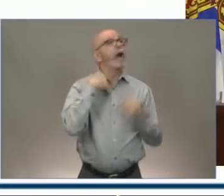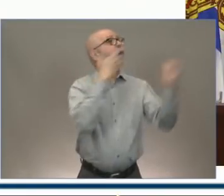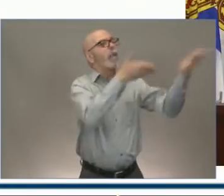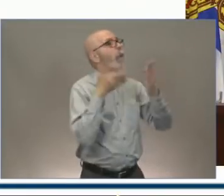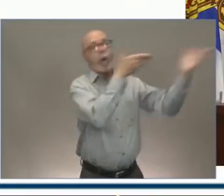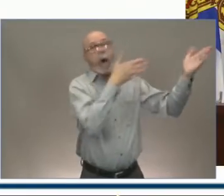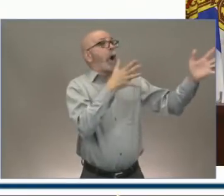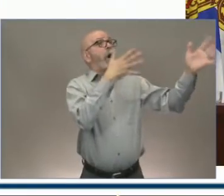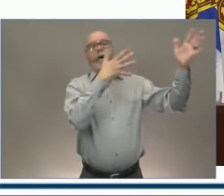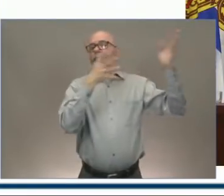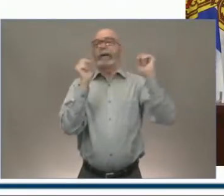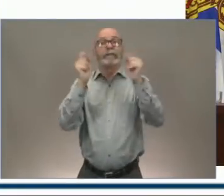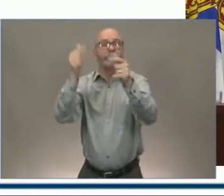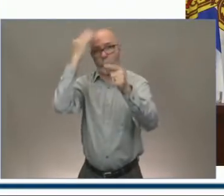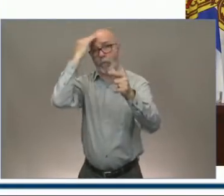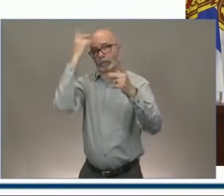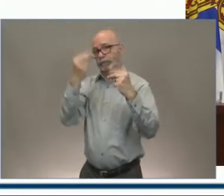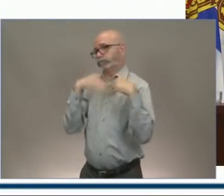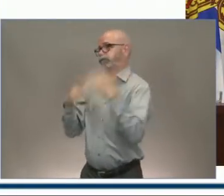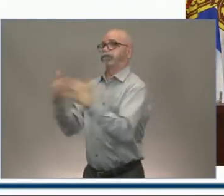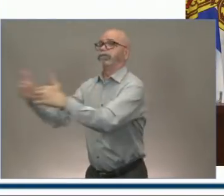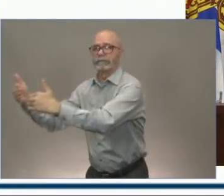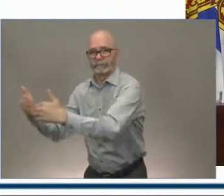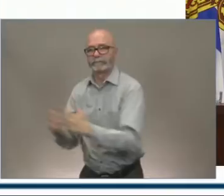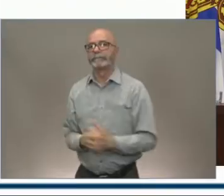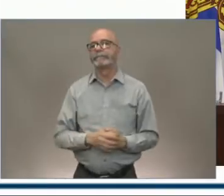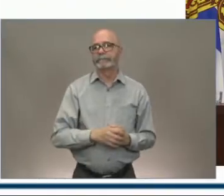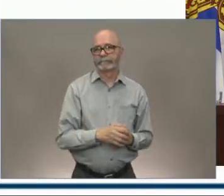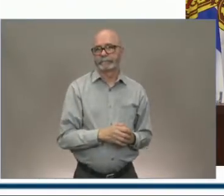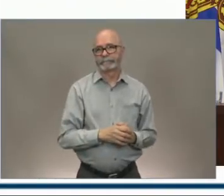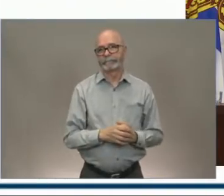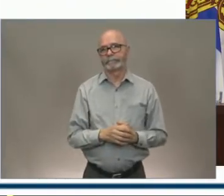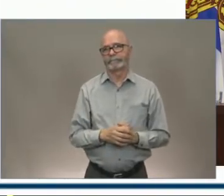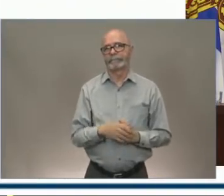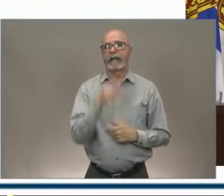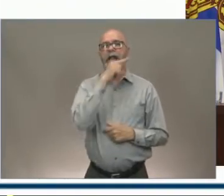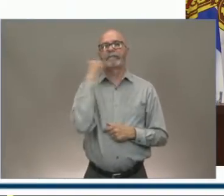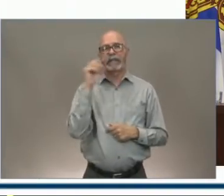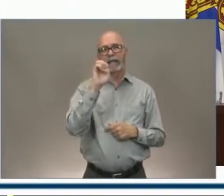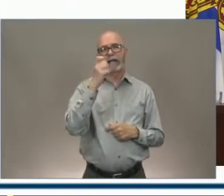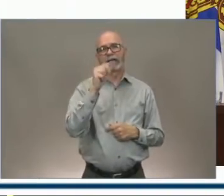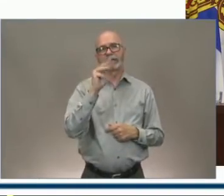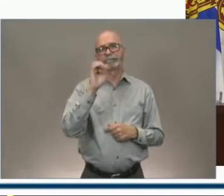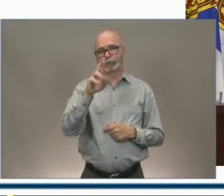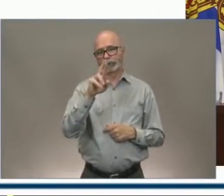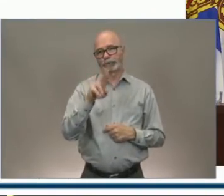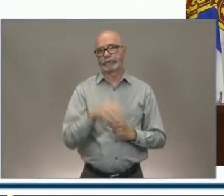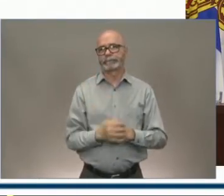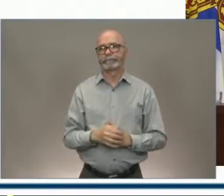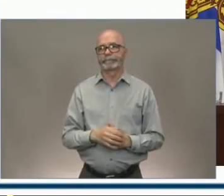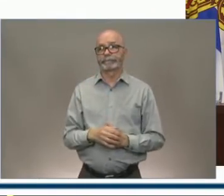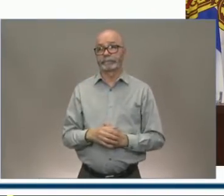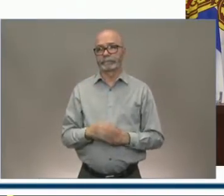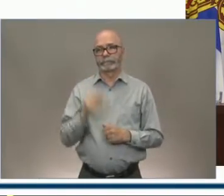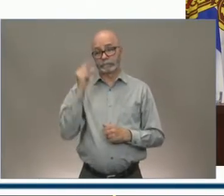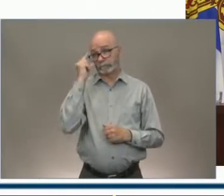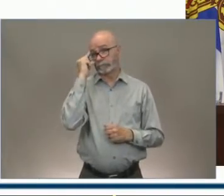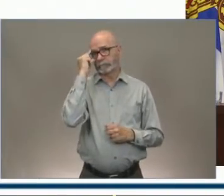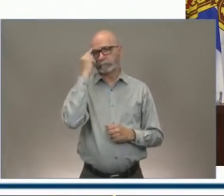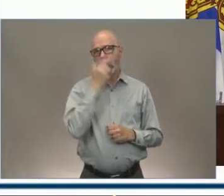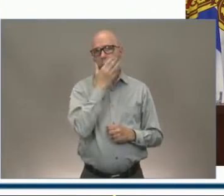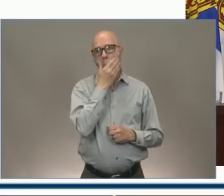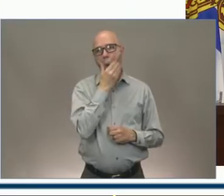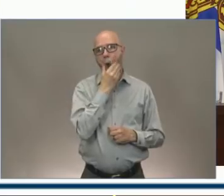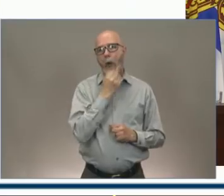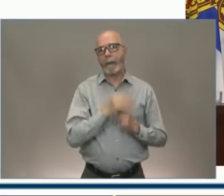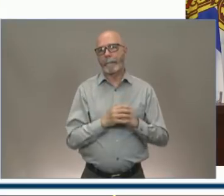to Tim Biscay with the Halifax Examiner. Yeah, I asked this, I'm not sure who I'm asking. I asked this during a technical briefing, but I guess I'll